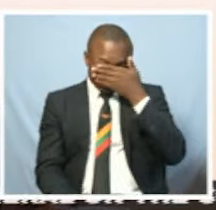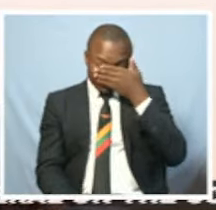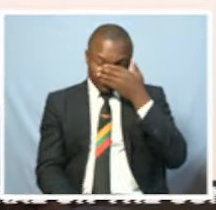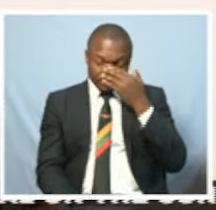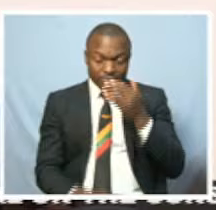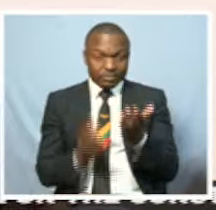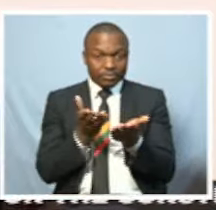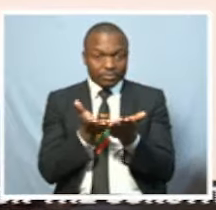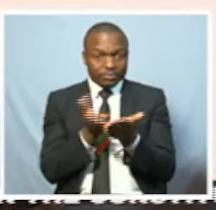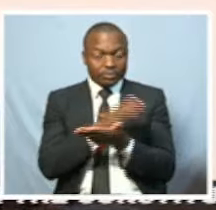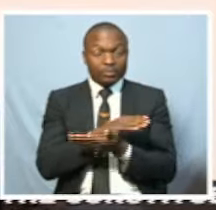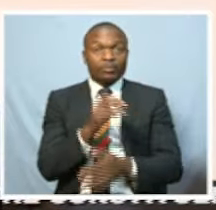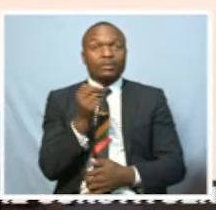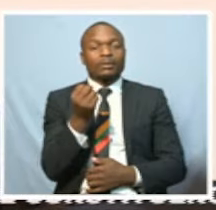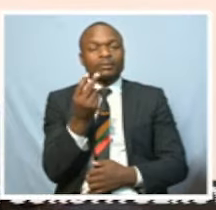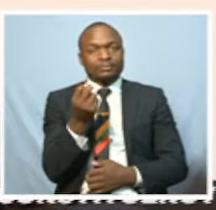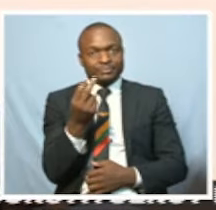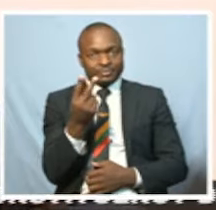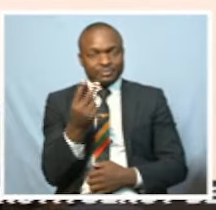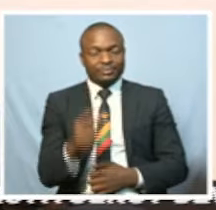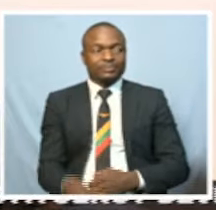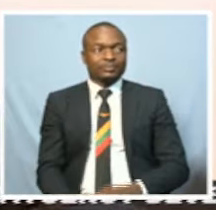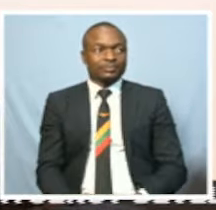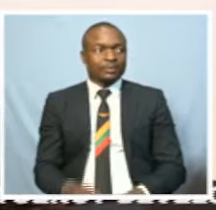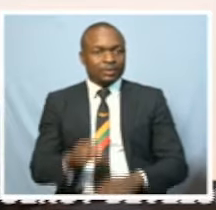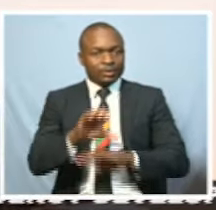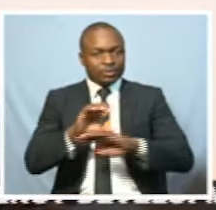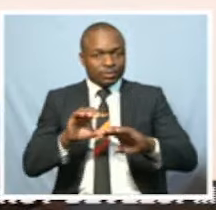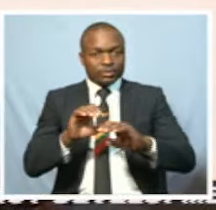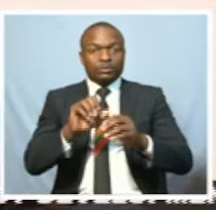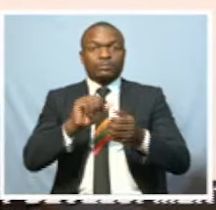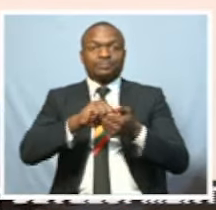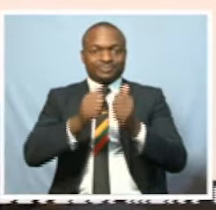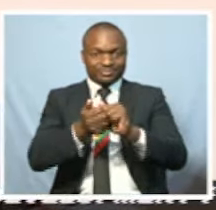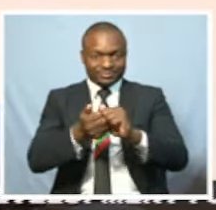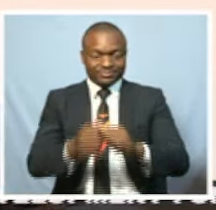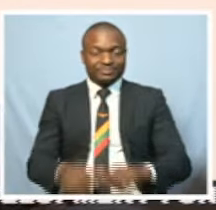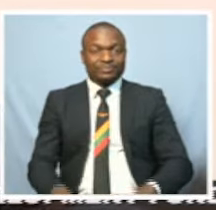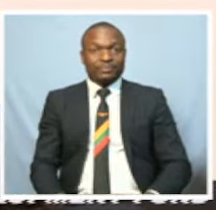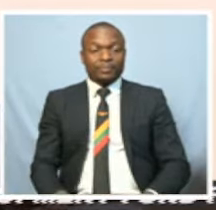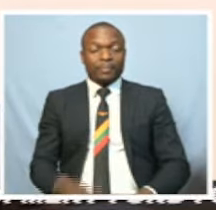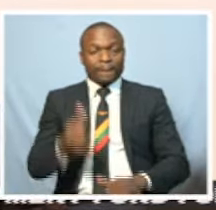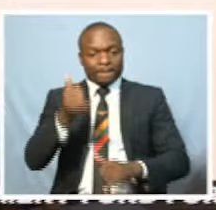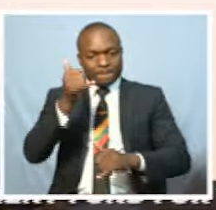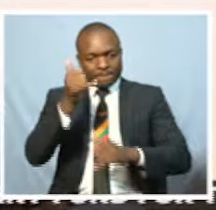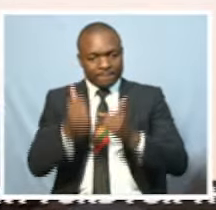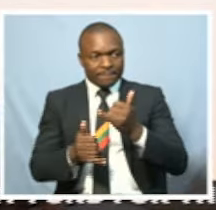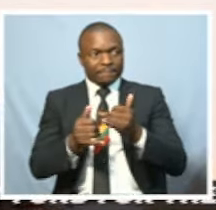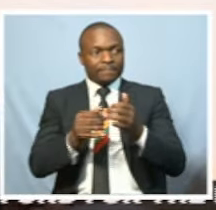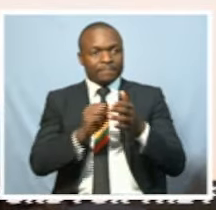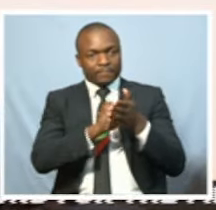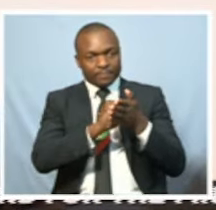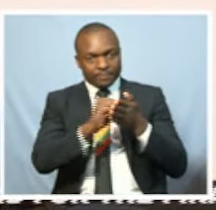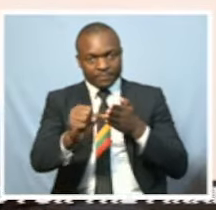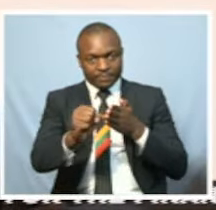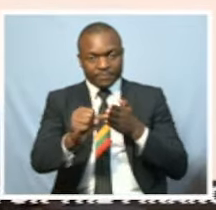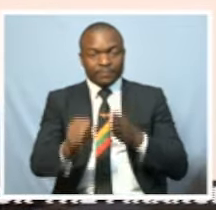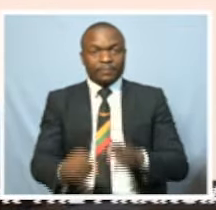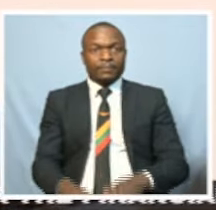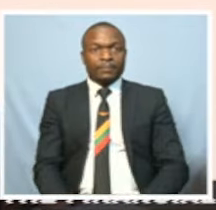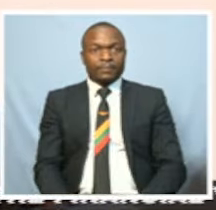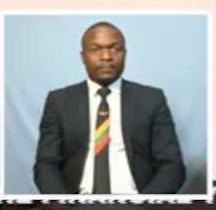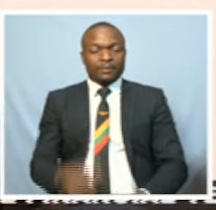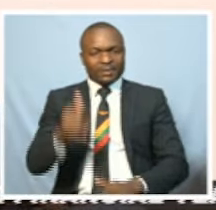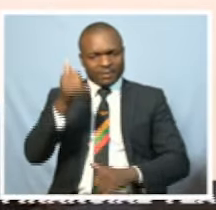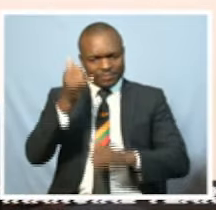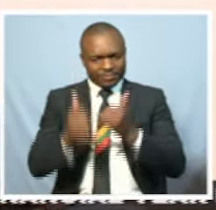Page 12. Page 12 on cause of query. Last sentence.